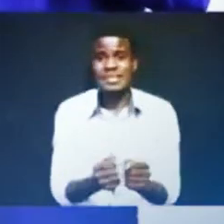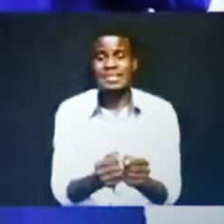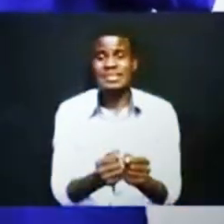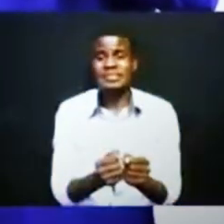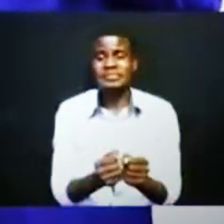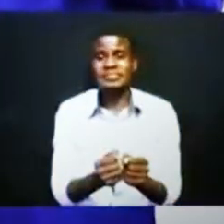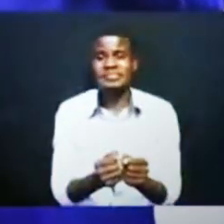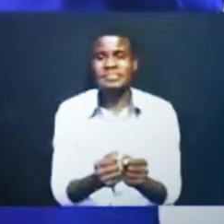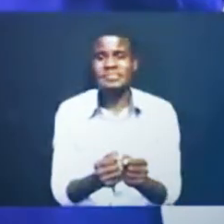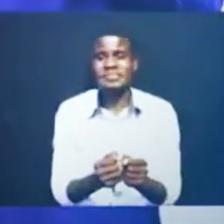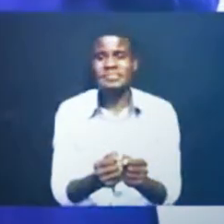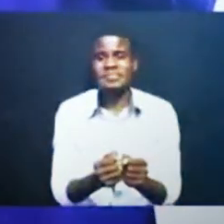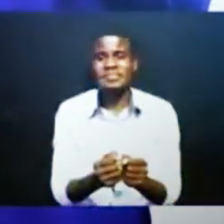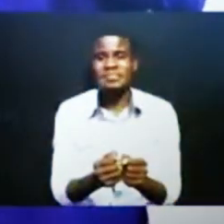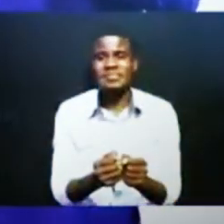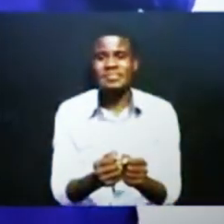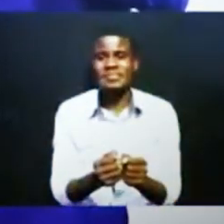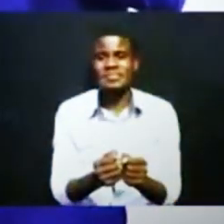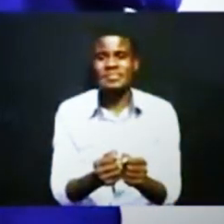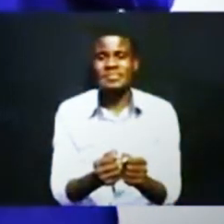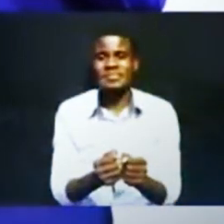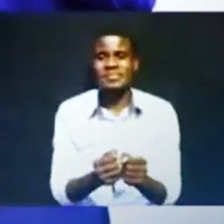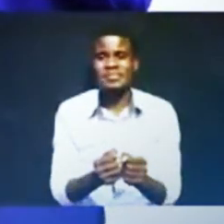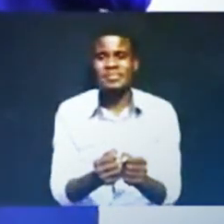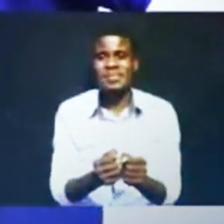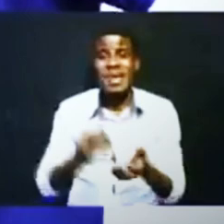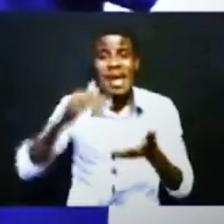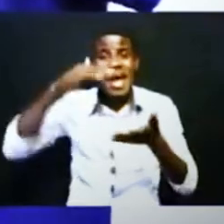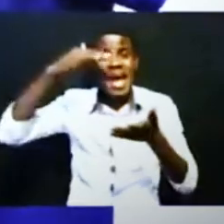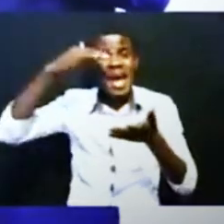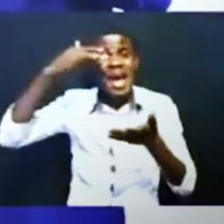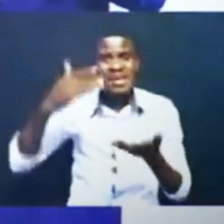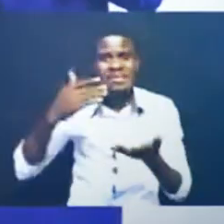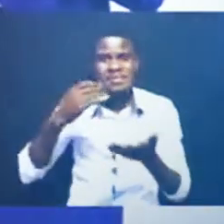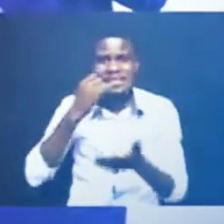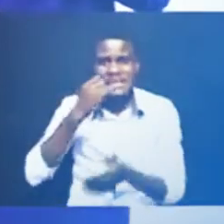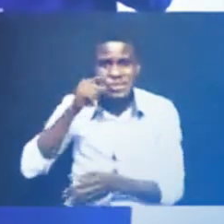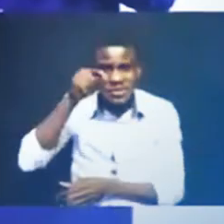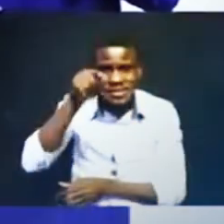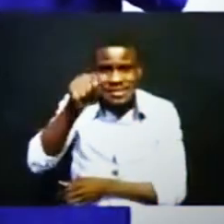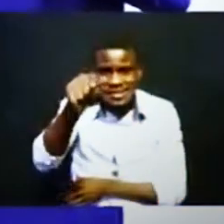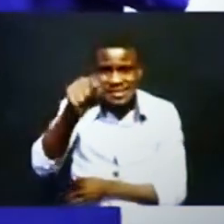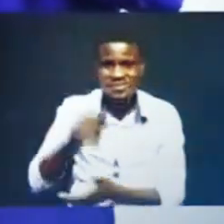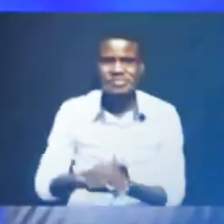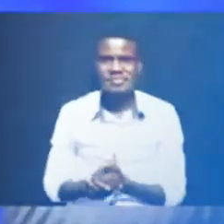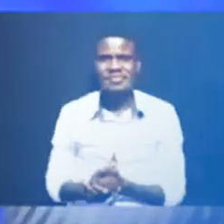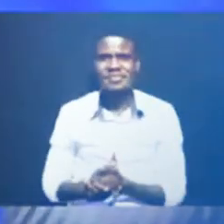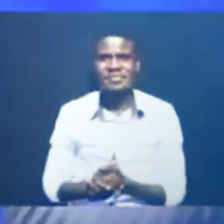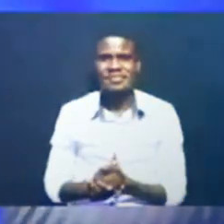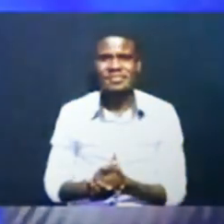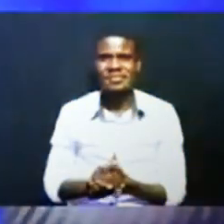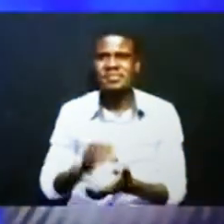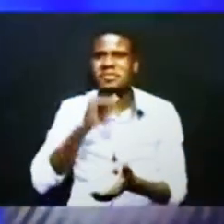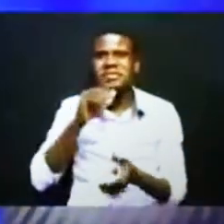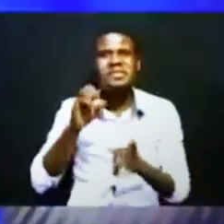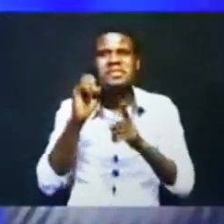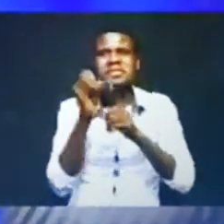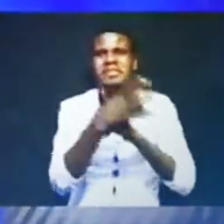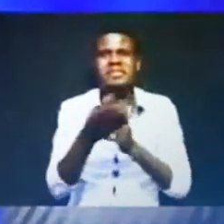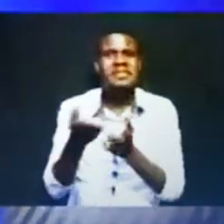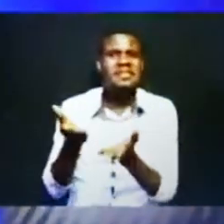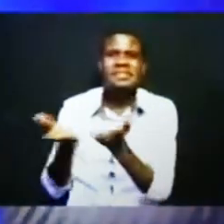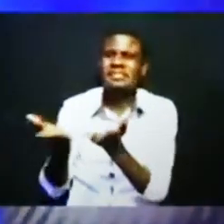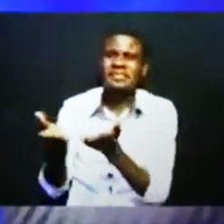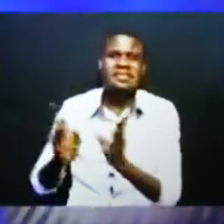society, our primary hope is you. Not the social services